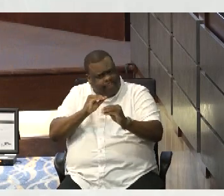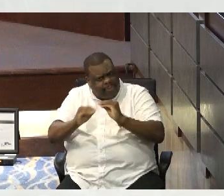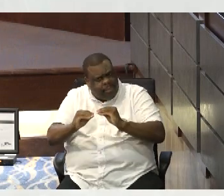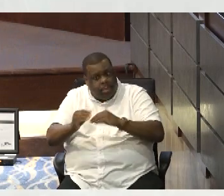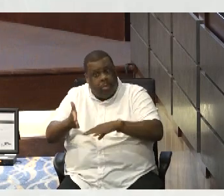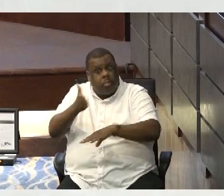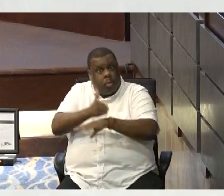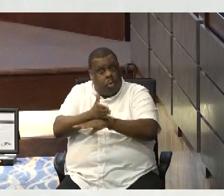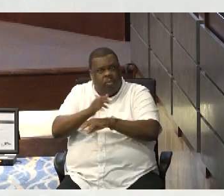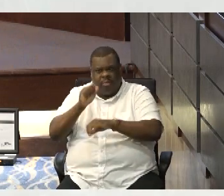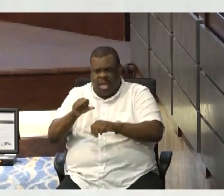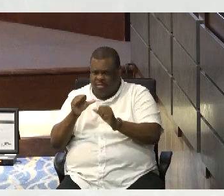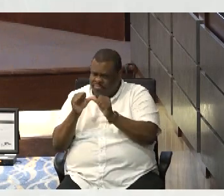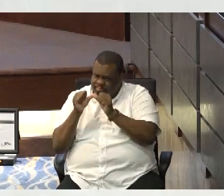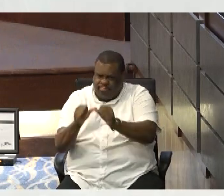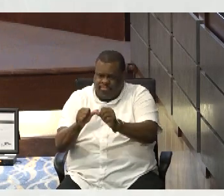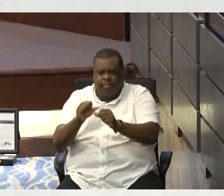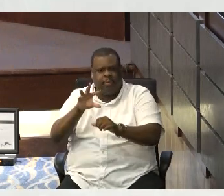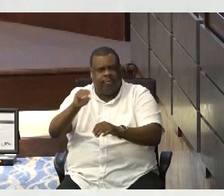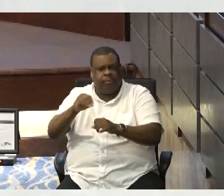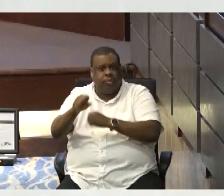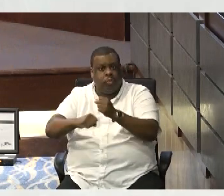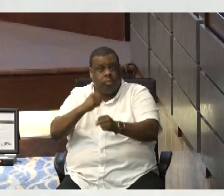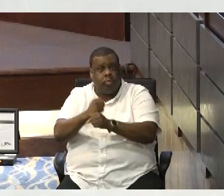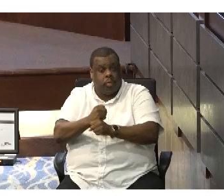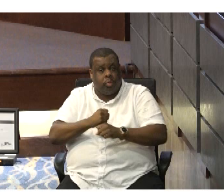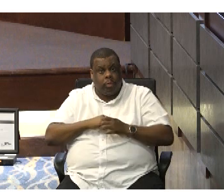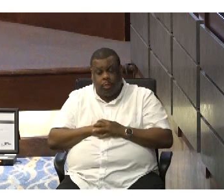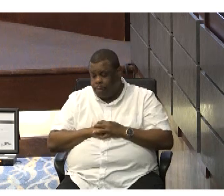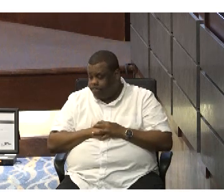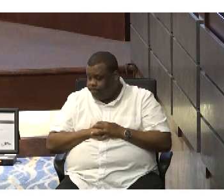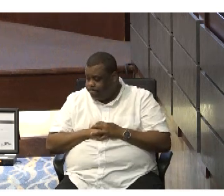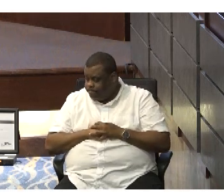So talk a little bit briefly about our stormwater policy.